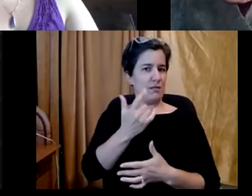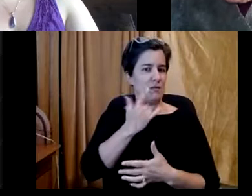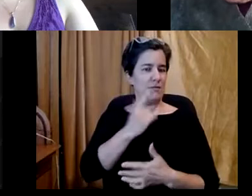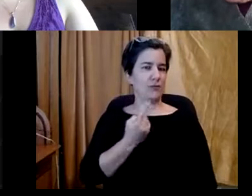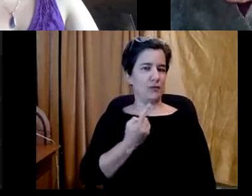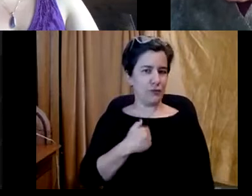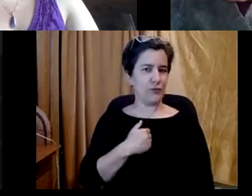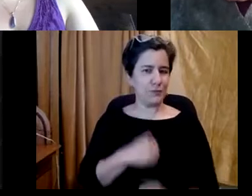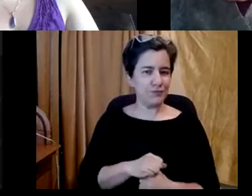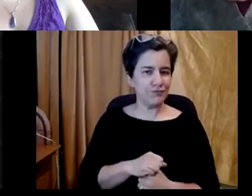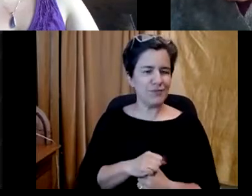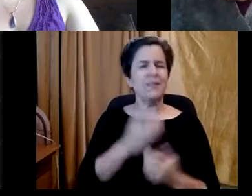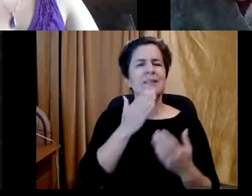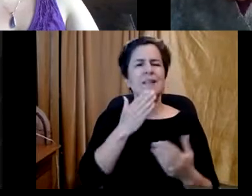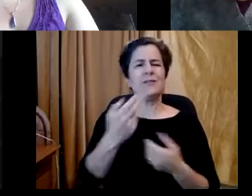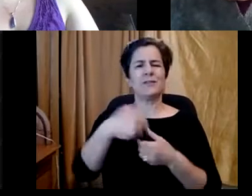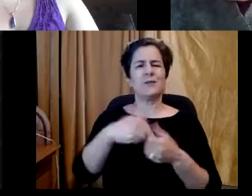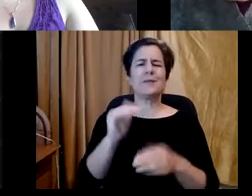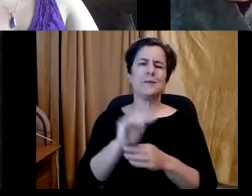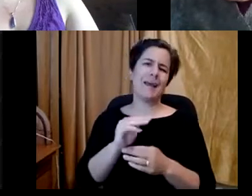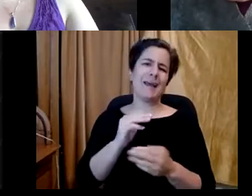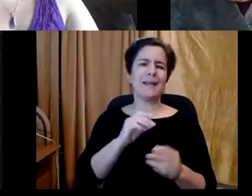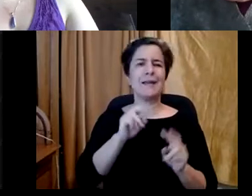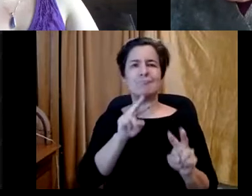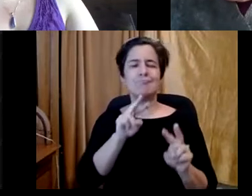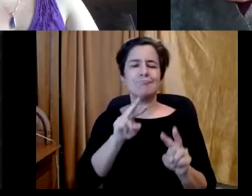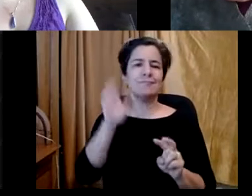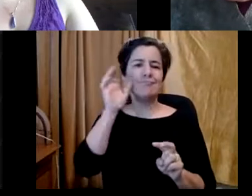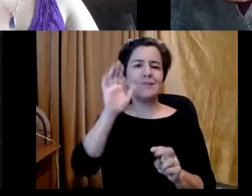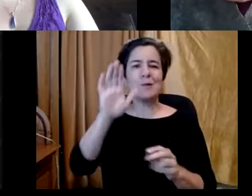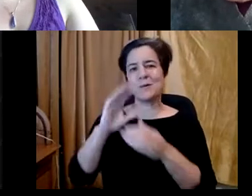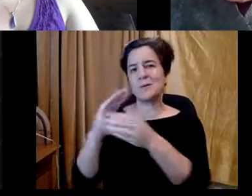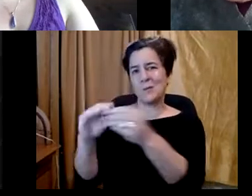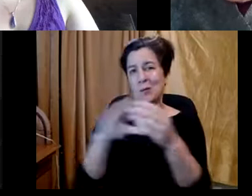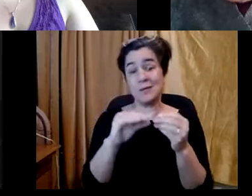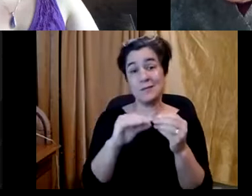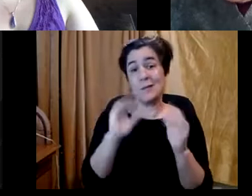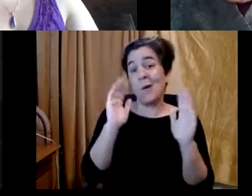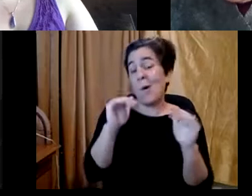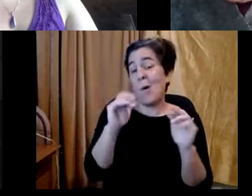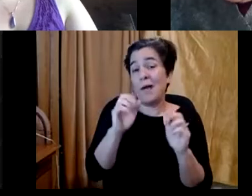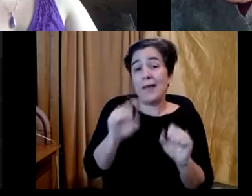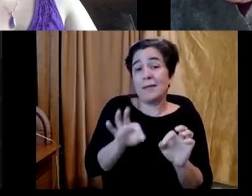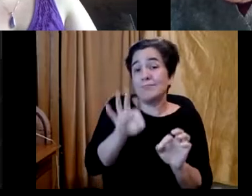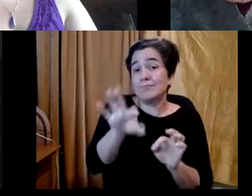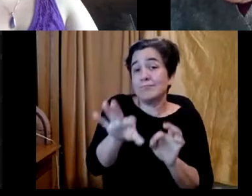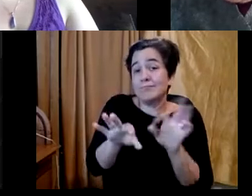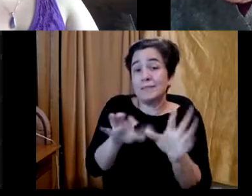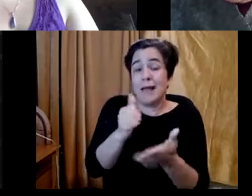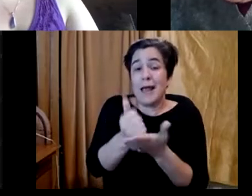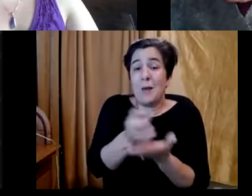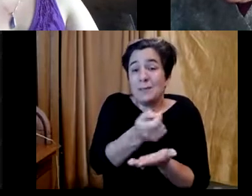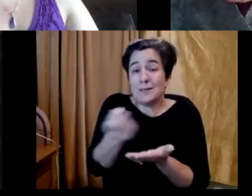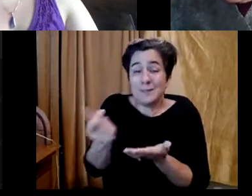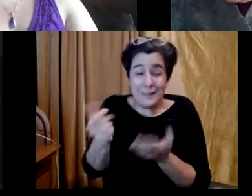your stories and being able to help in whatever way I can. Thanks so much, Shipwitch. All right,